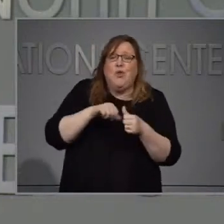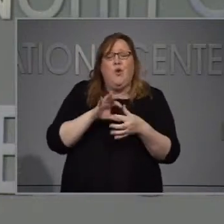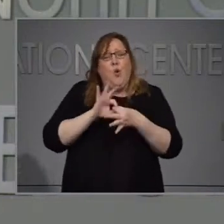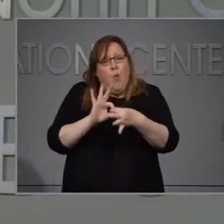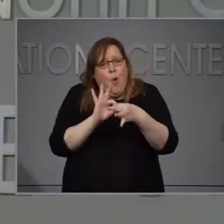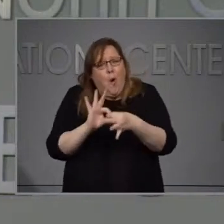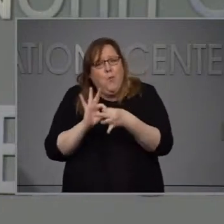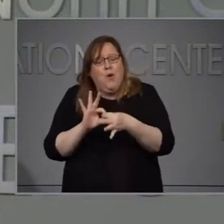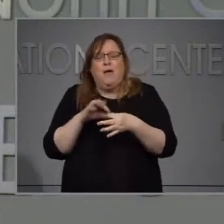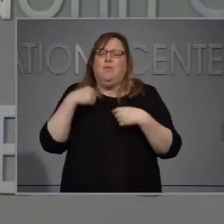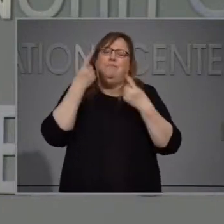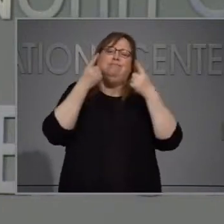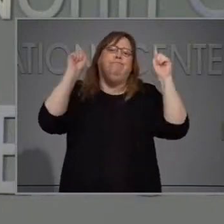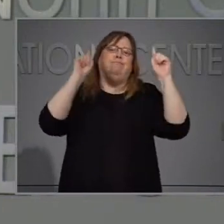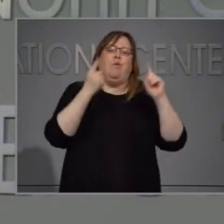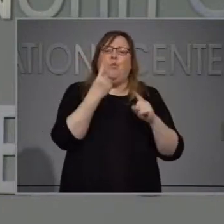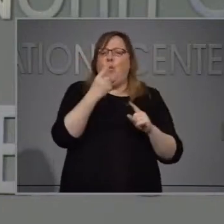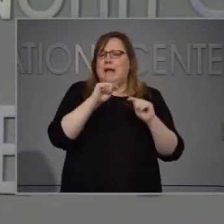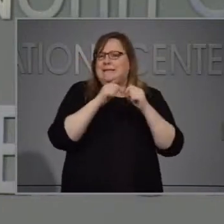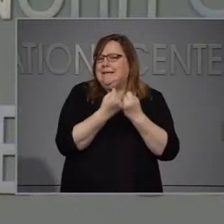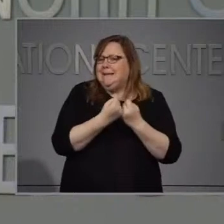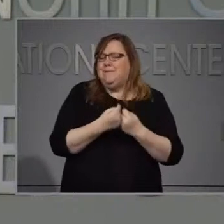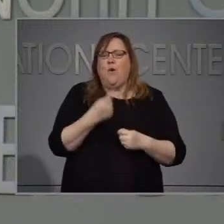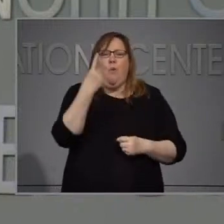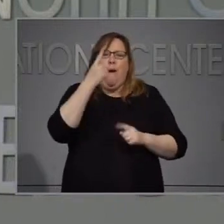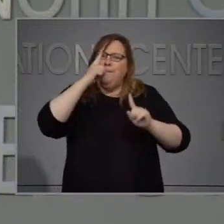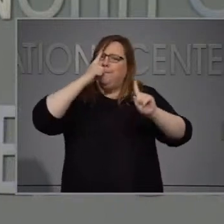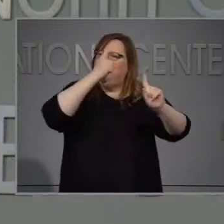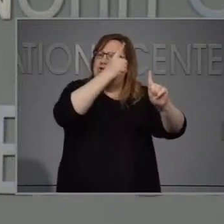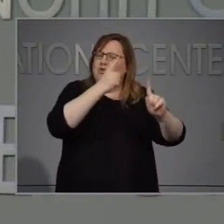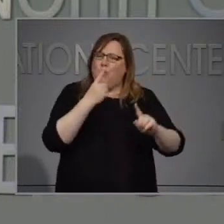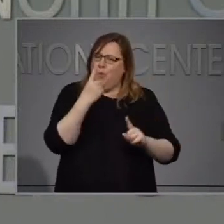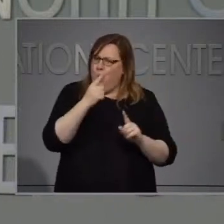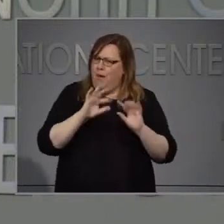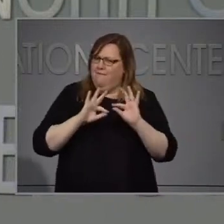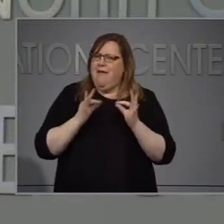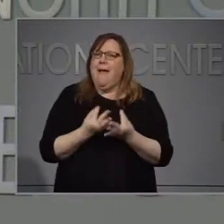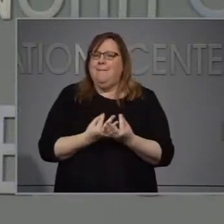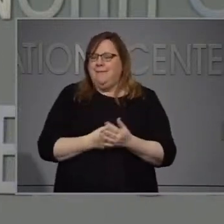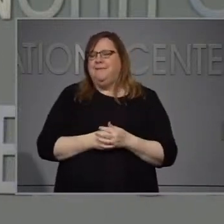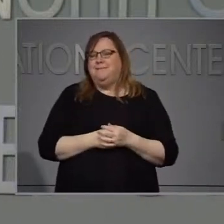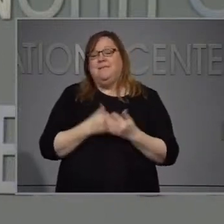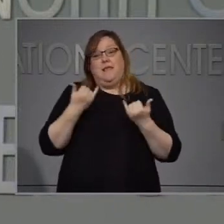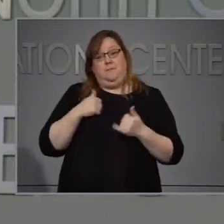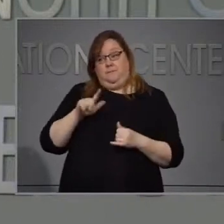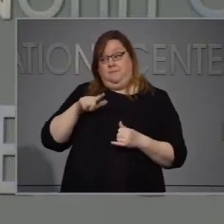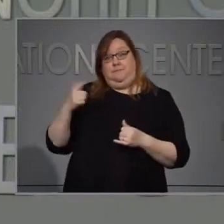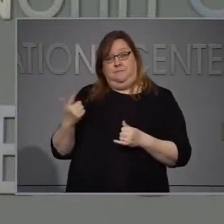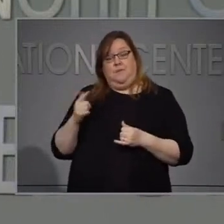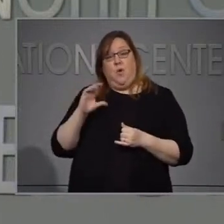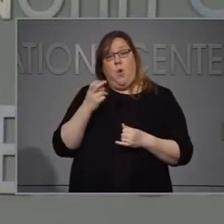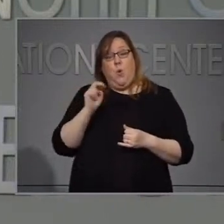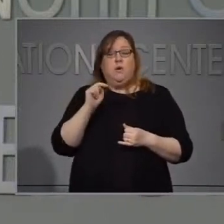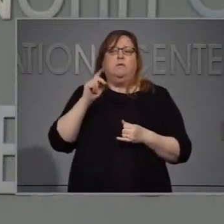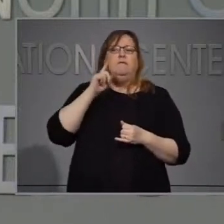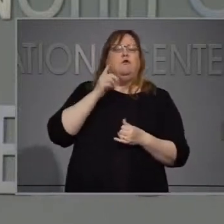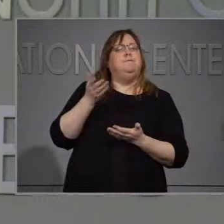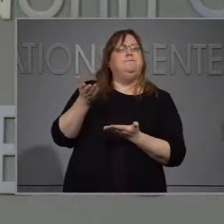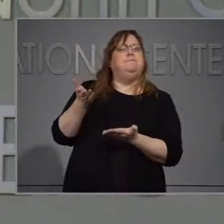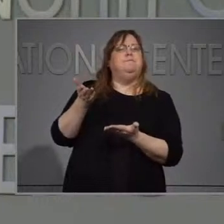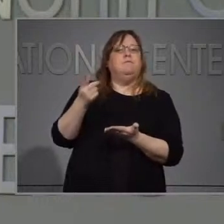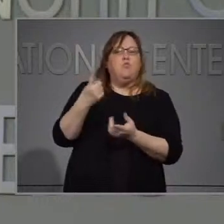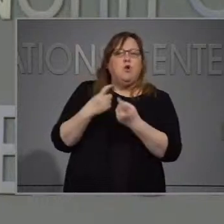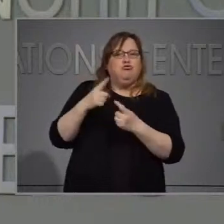one mission, and one family. And now I'm going to turn it back over to Madam Secretary for questions and answers. Thank you very much, ma'am.